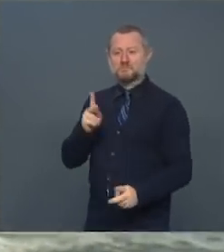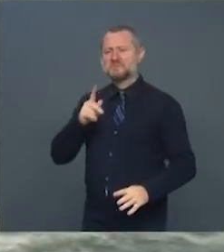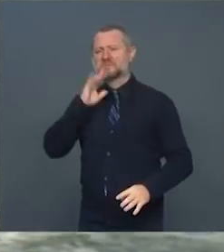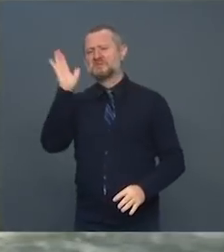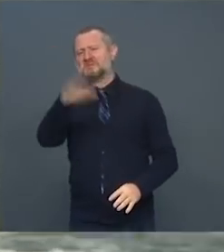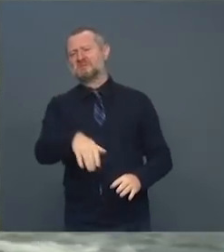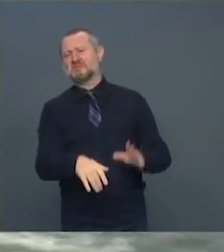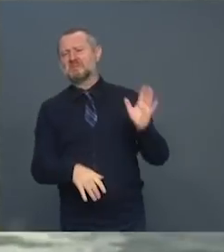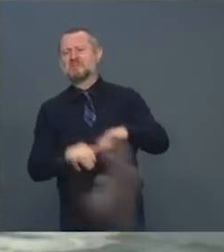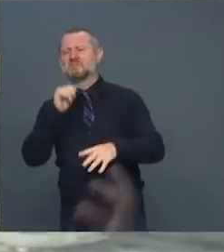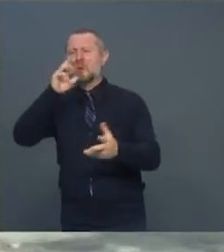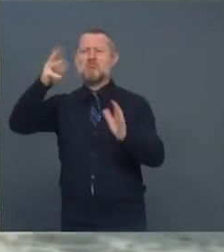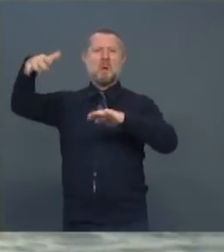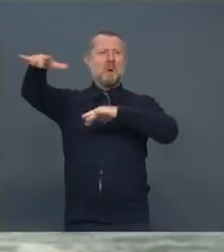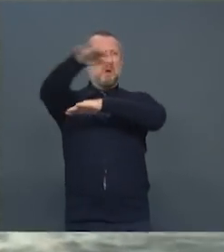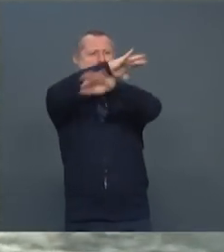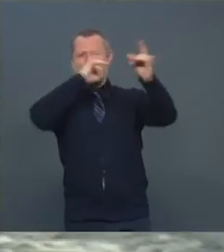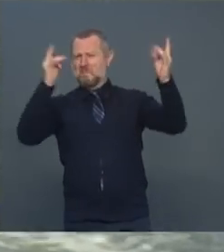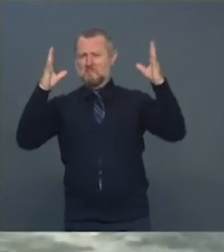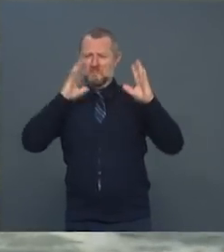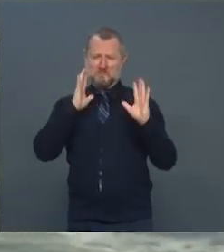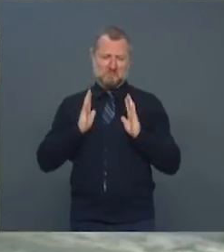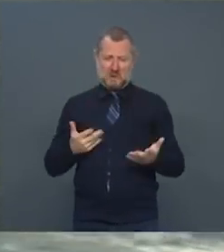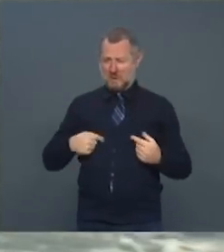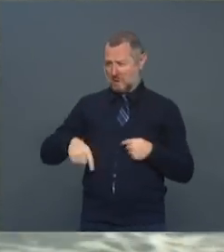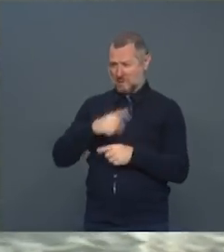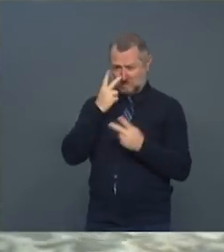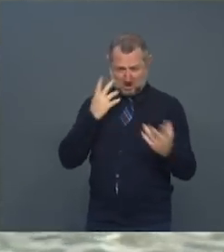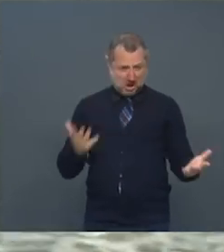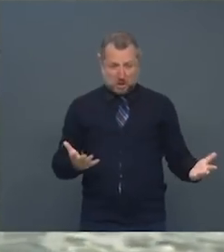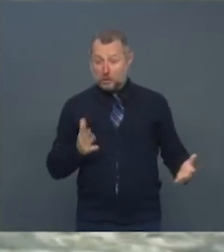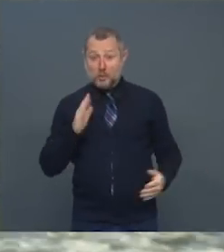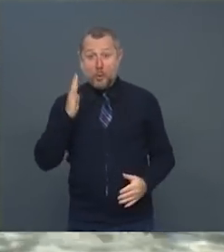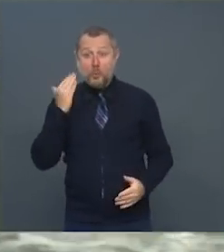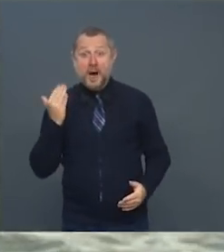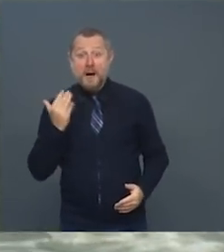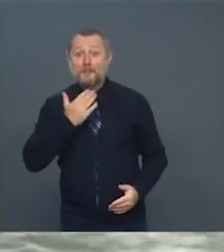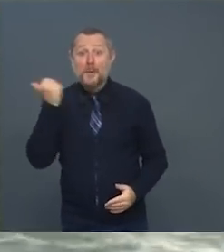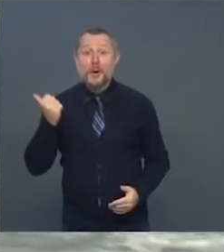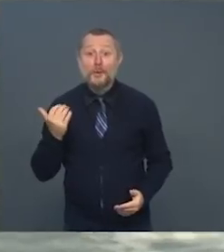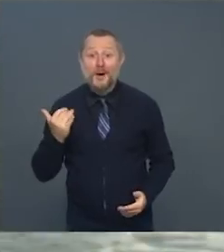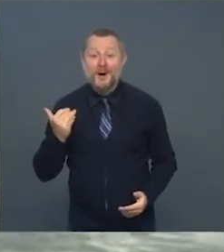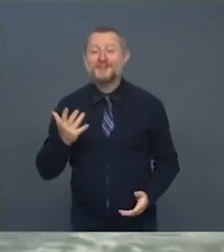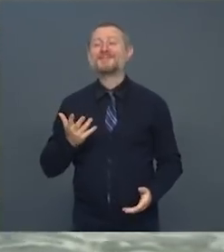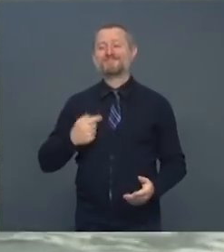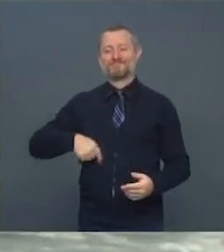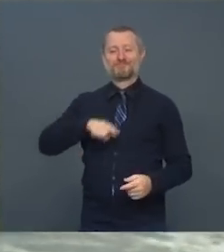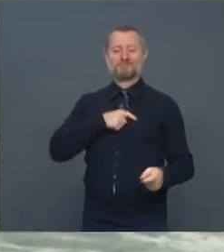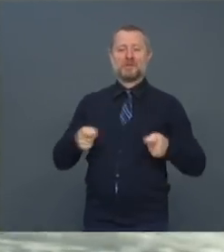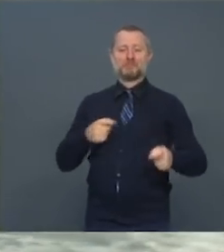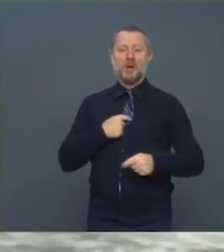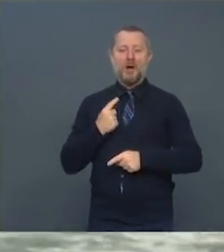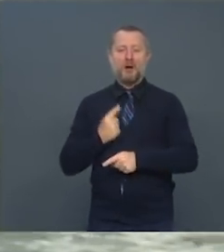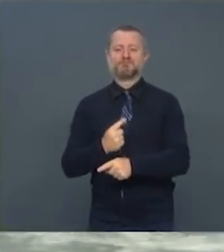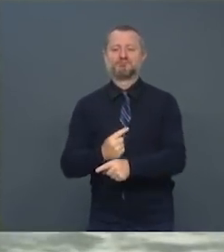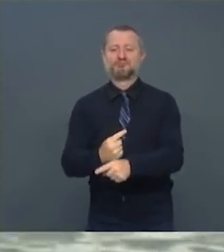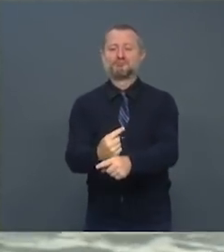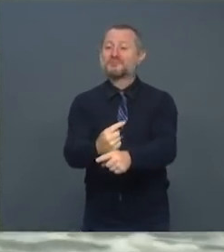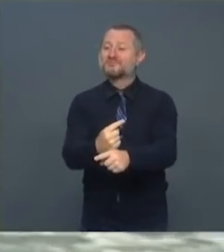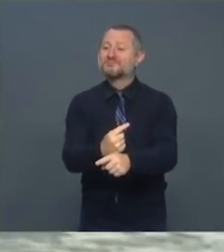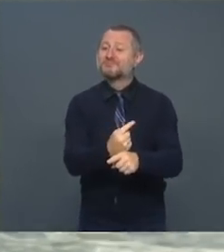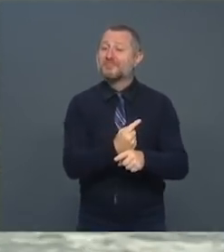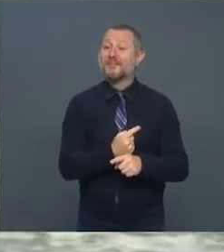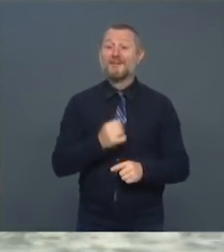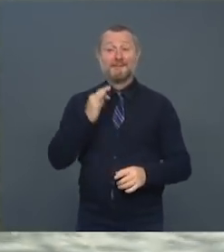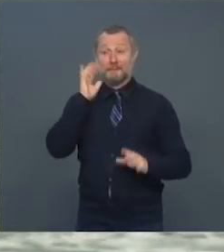not a crisis the way it was because we managed it. Had we not done what we are doing,